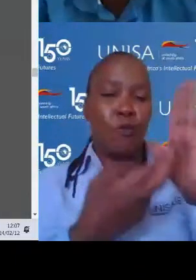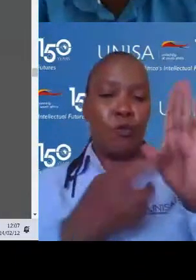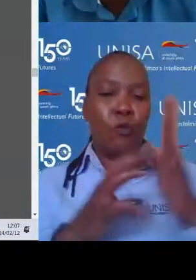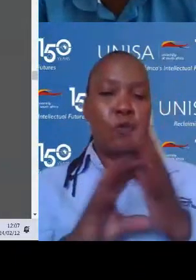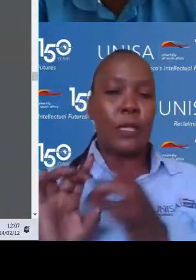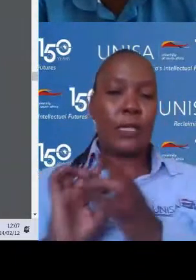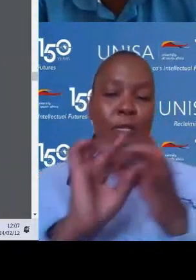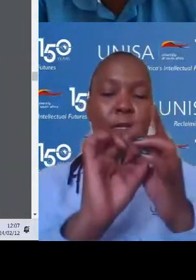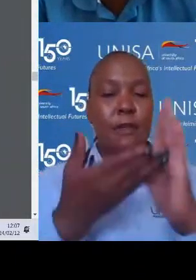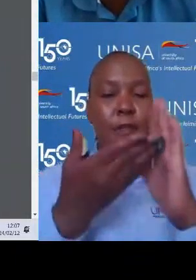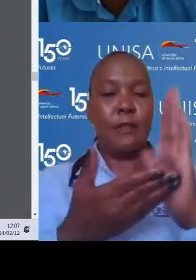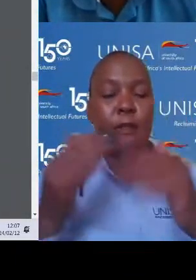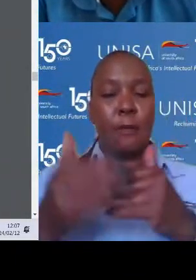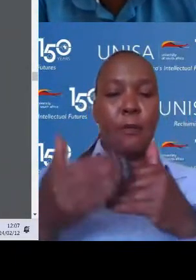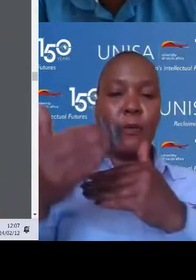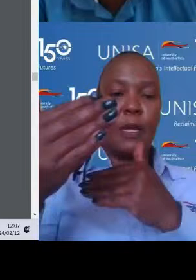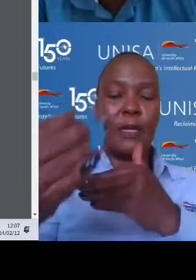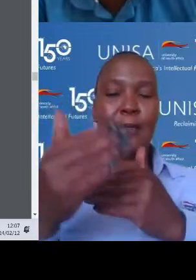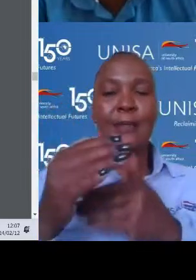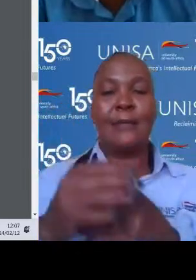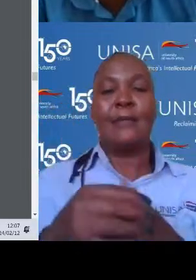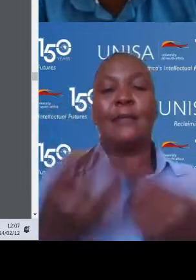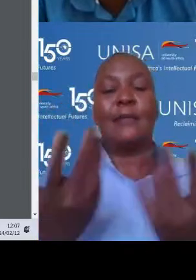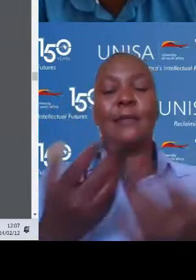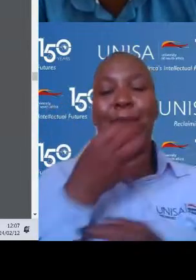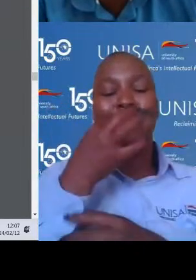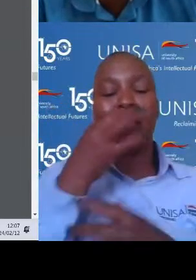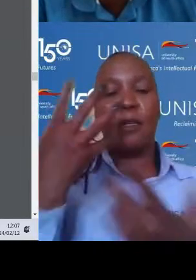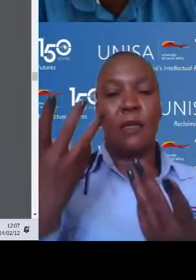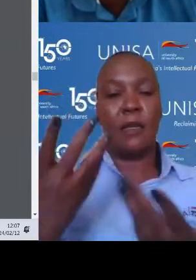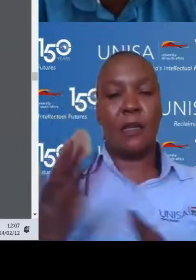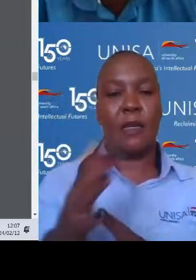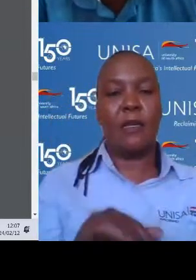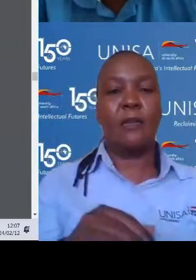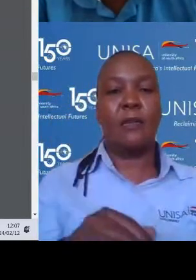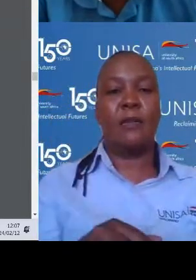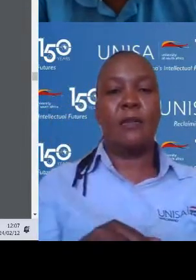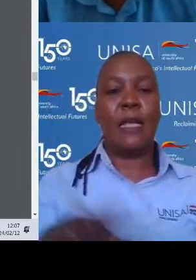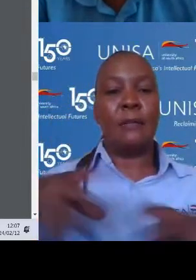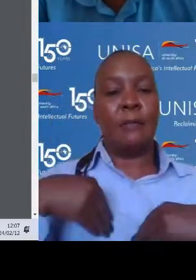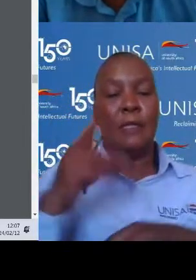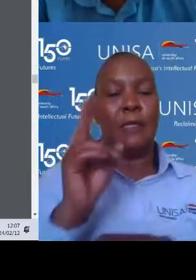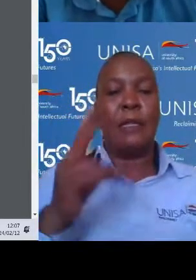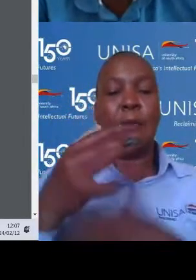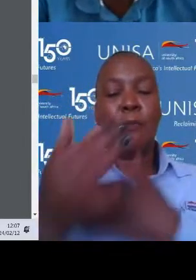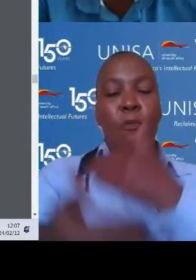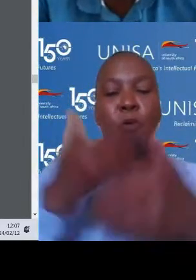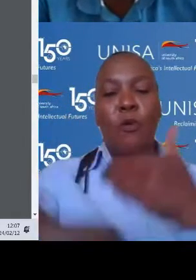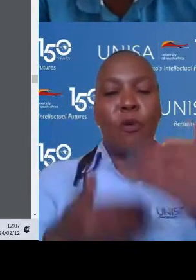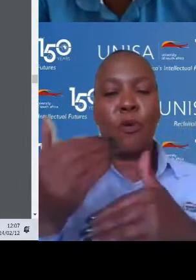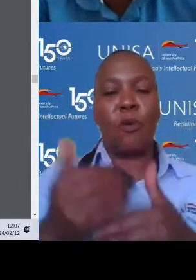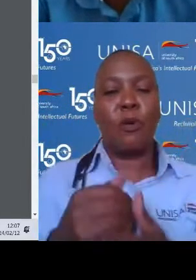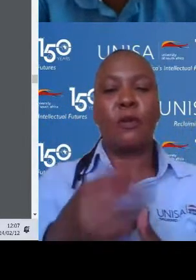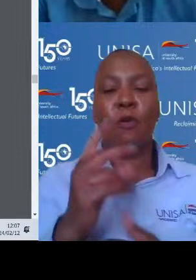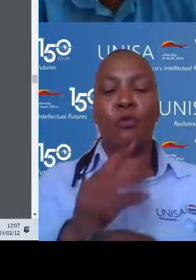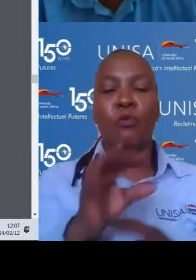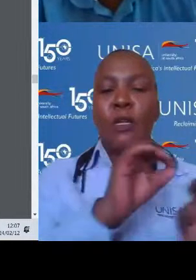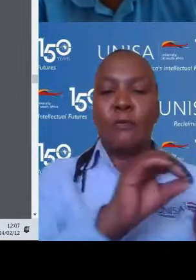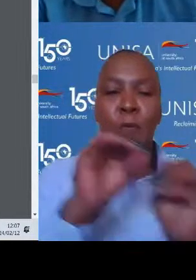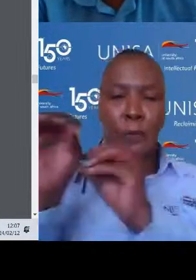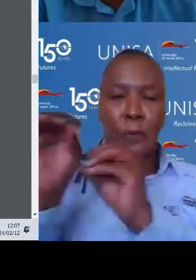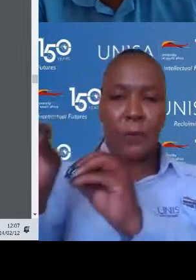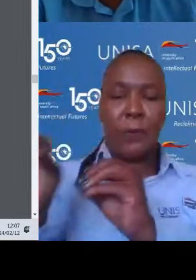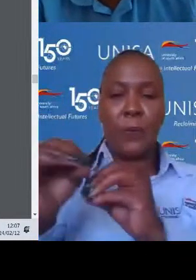further indicated. There's a readmission process. There's also a deferment process. So at times you